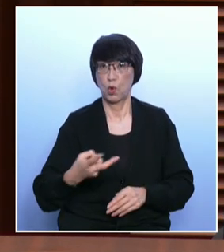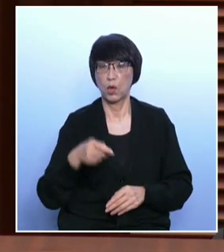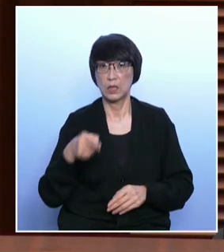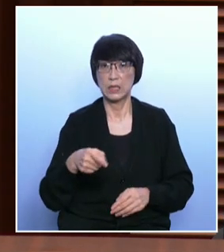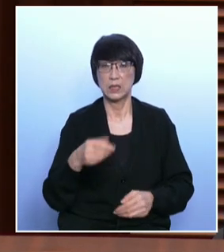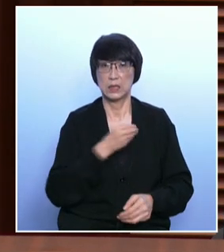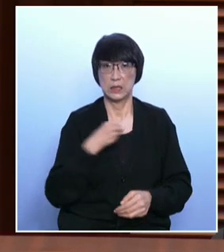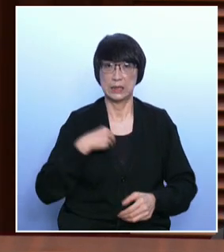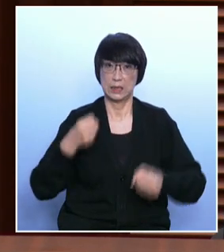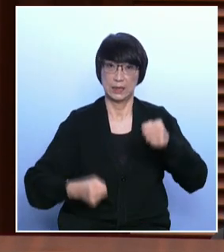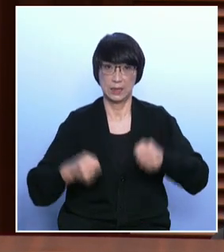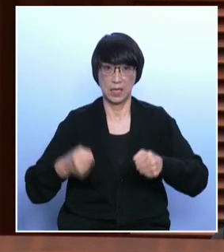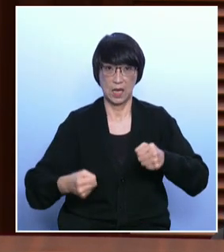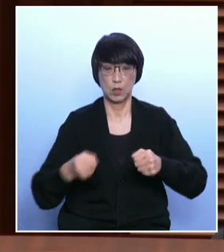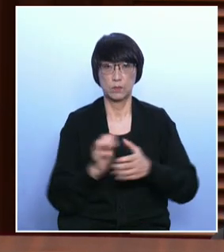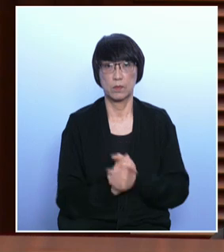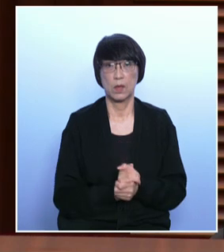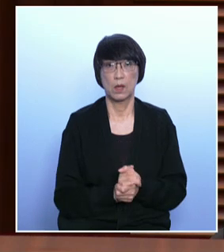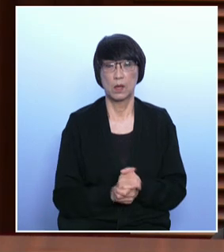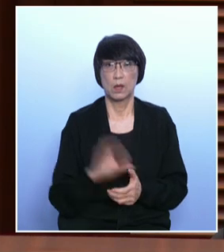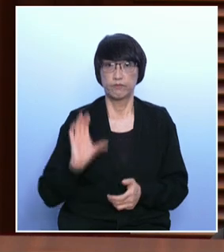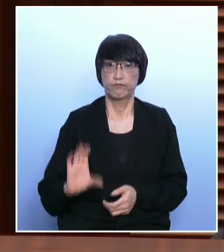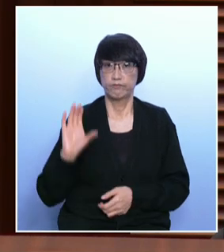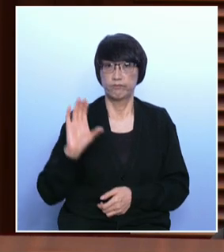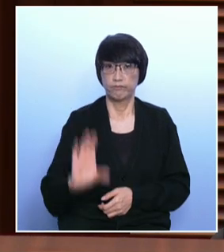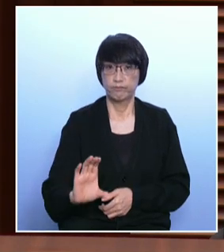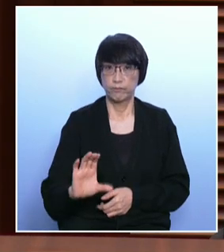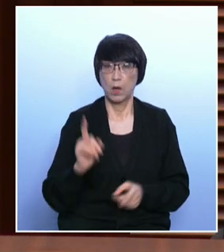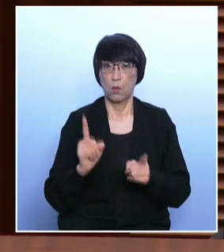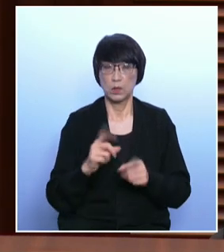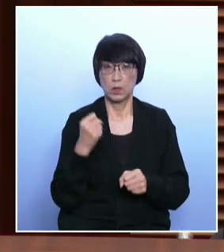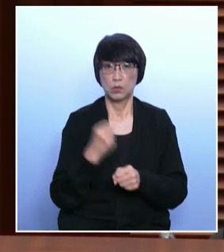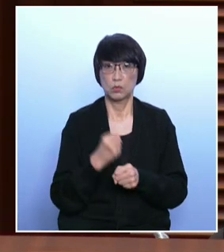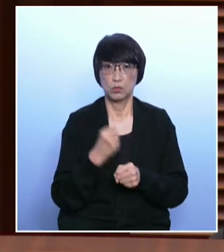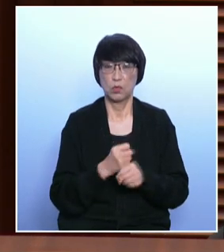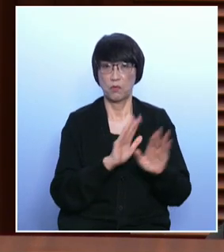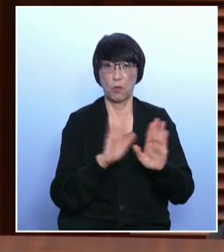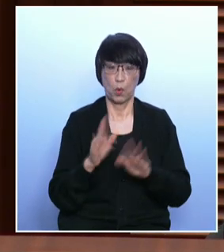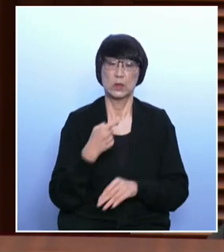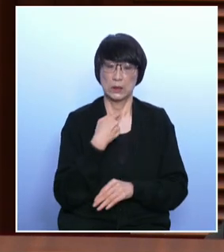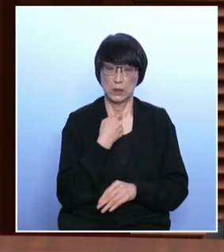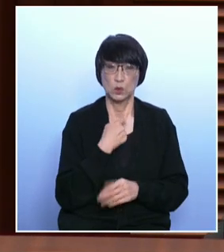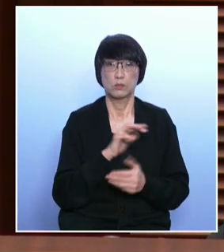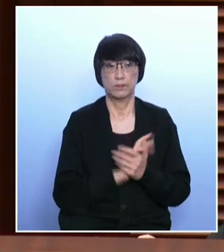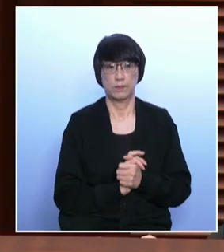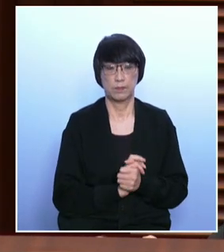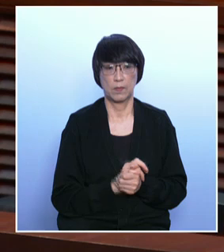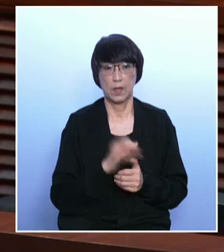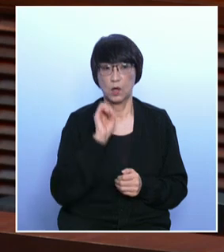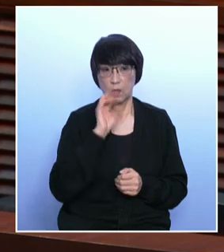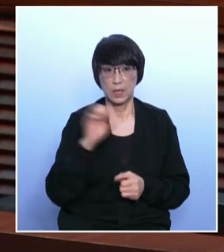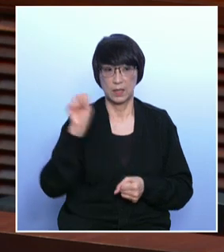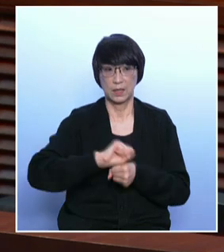If we need to turn all outpatient clinics to mobile clinics, when it comes to efficiency and costs, we need